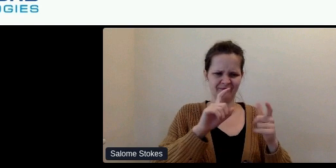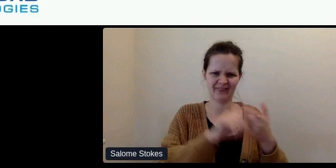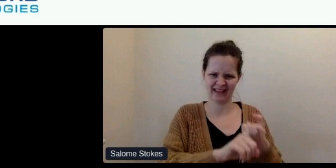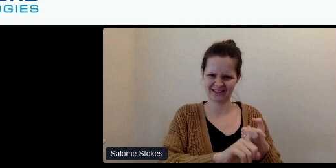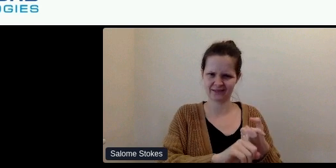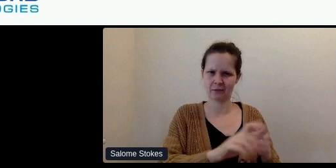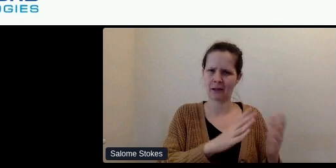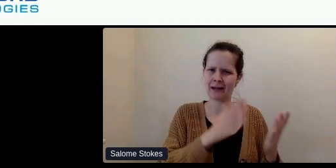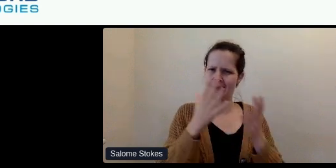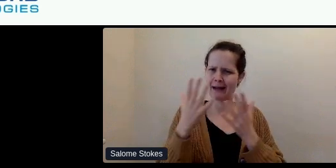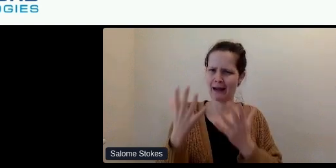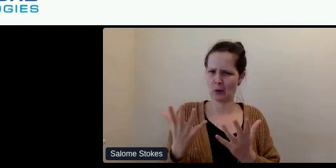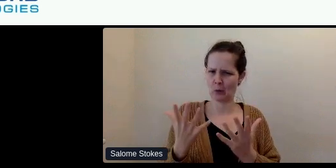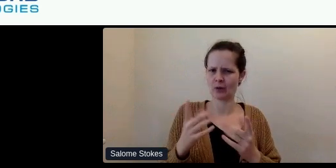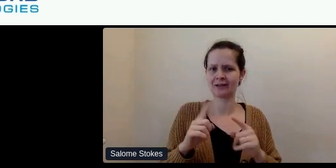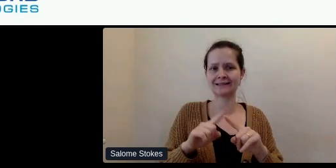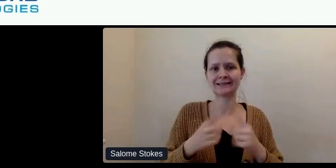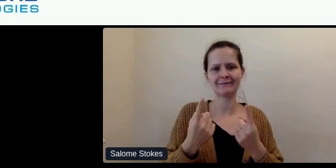in the platform for those.